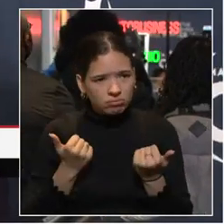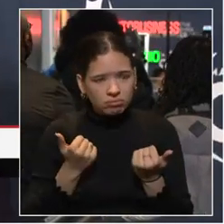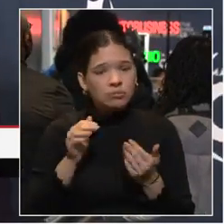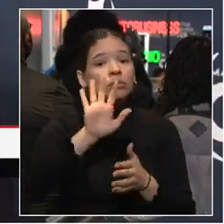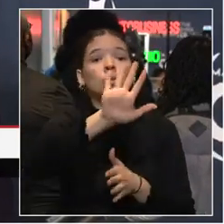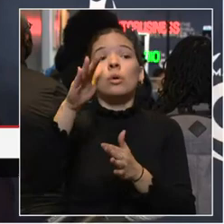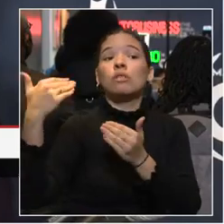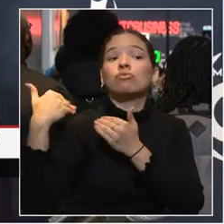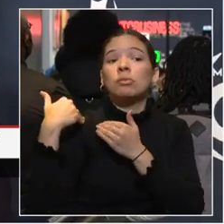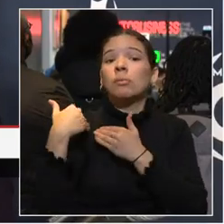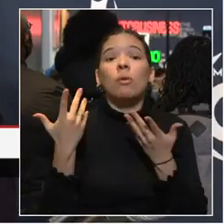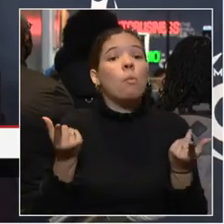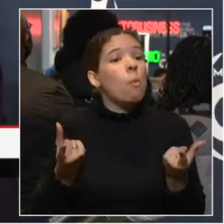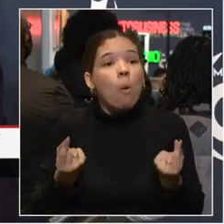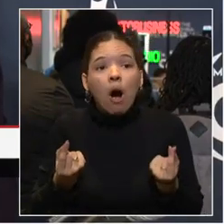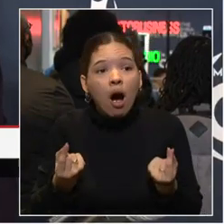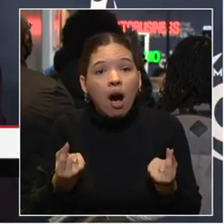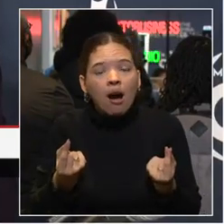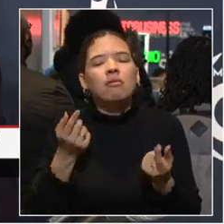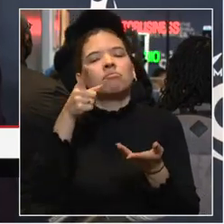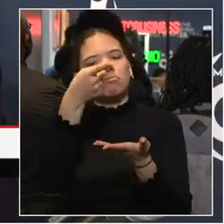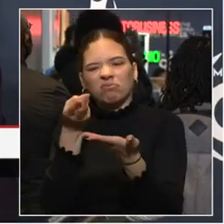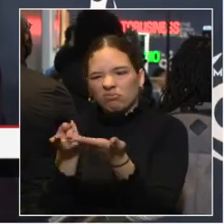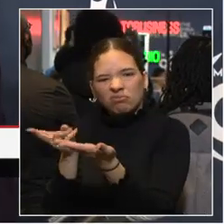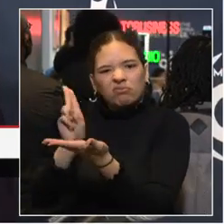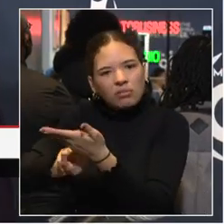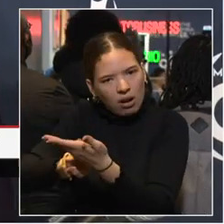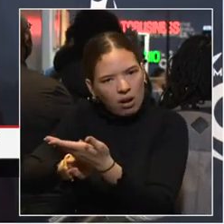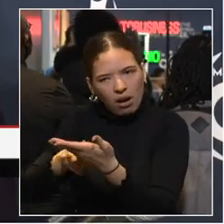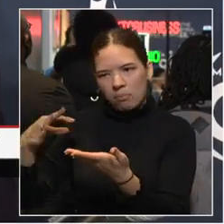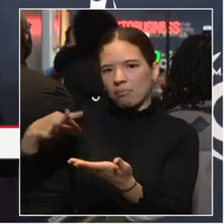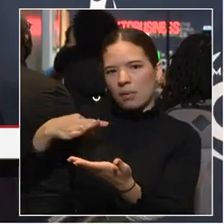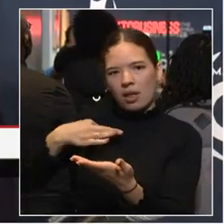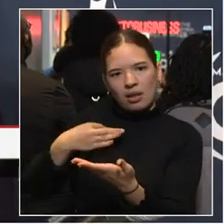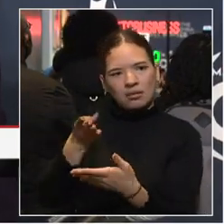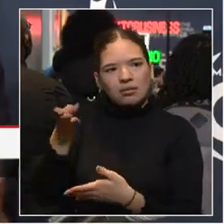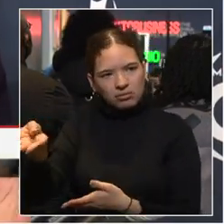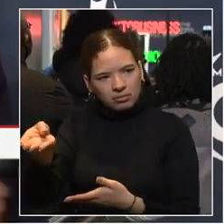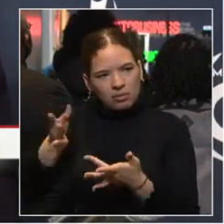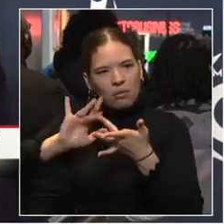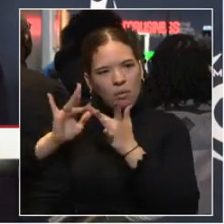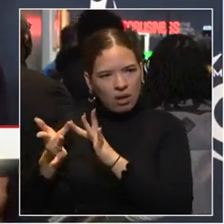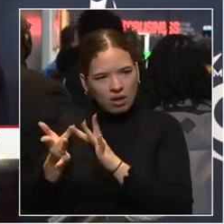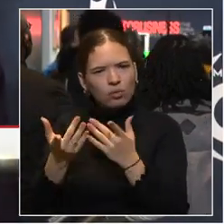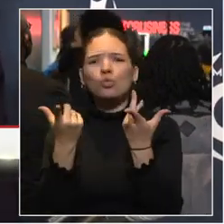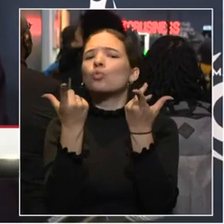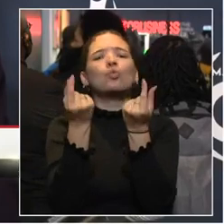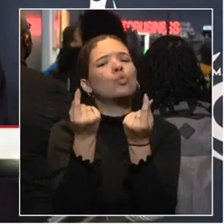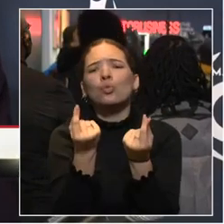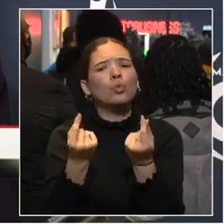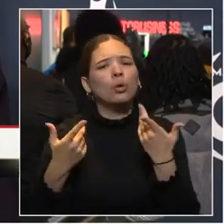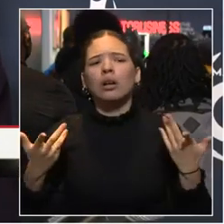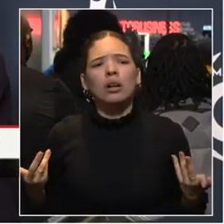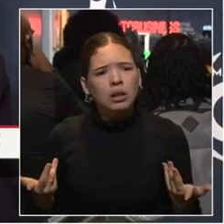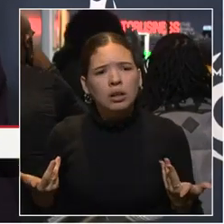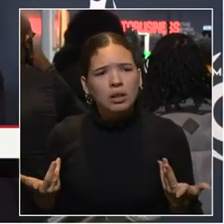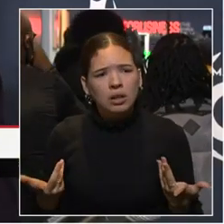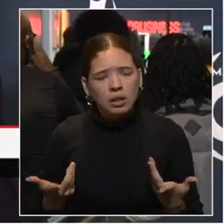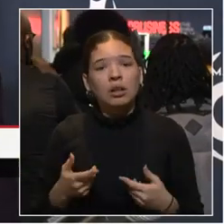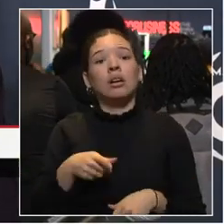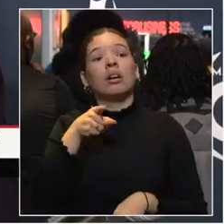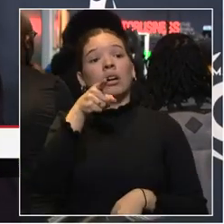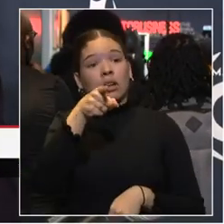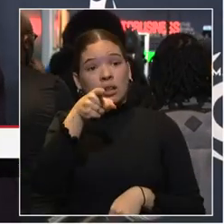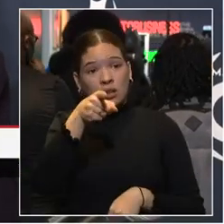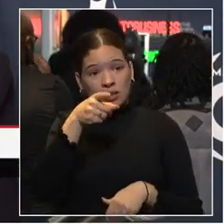and signing up. And the other thing that signing up does, not just make sure you get paid and that you have a